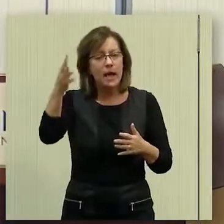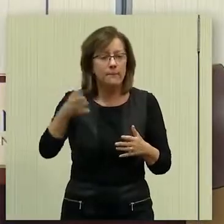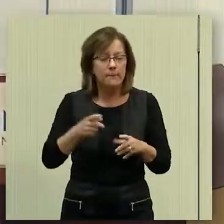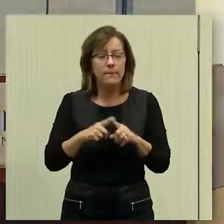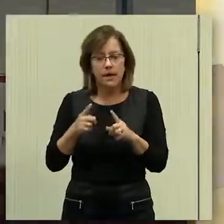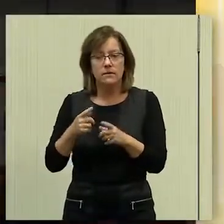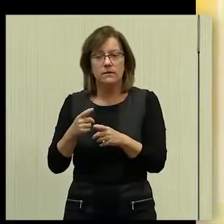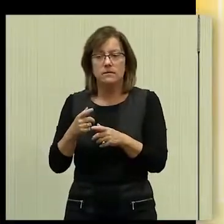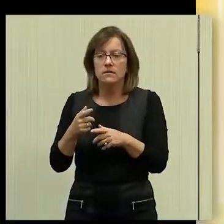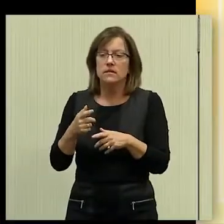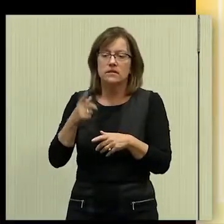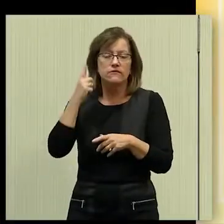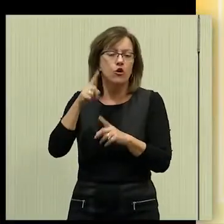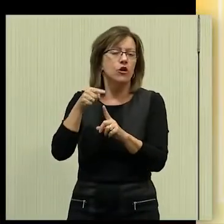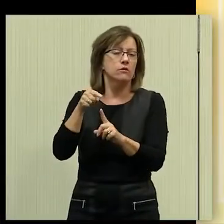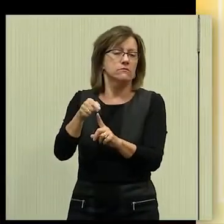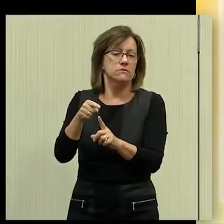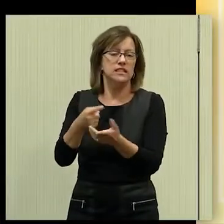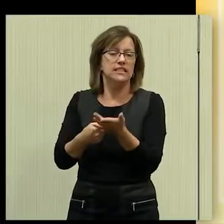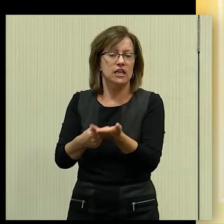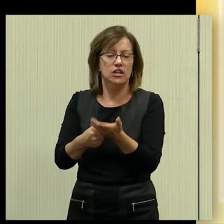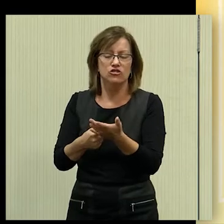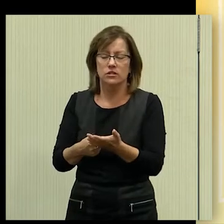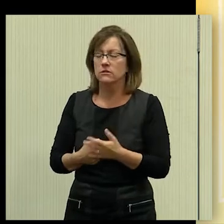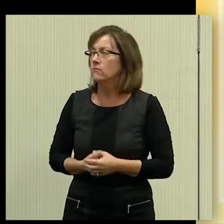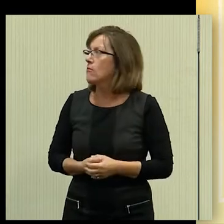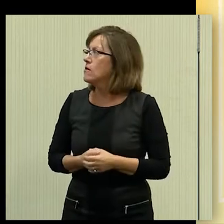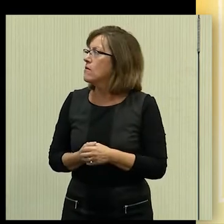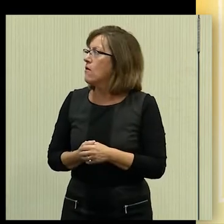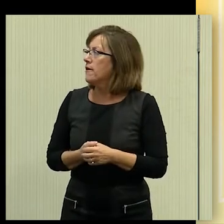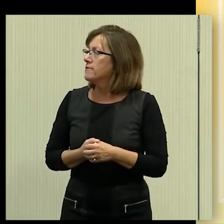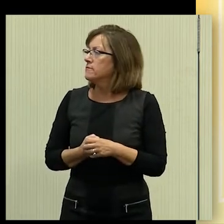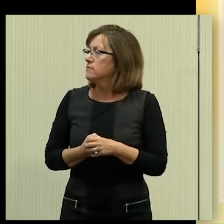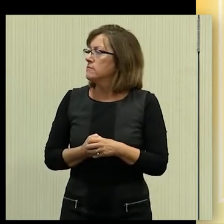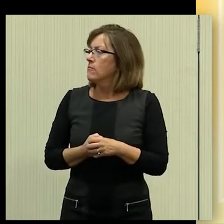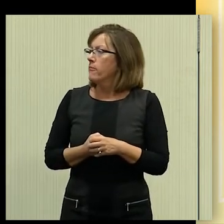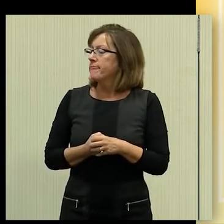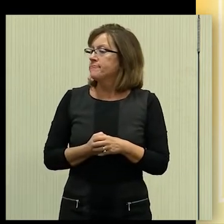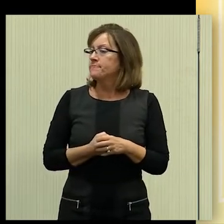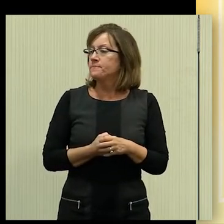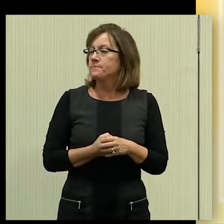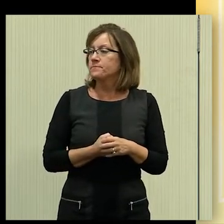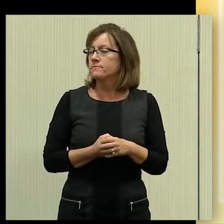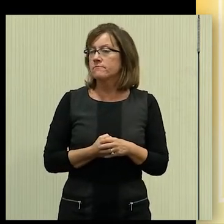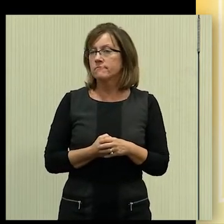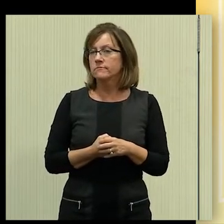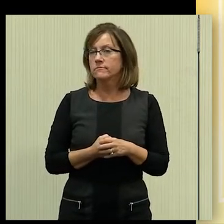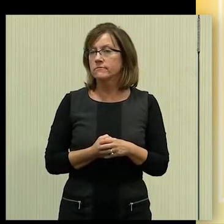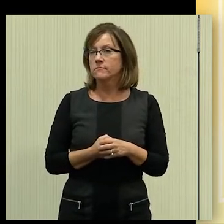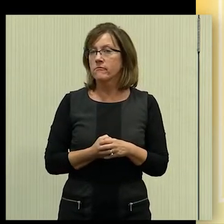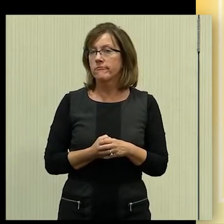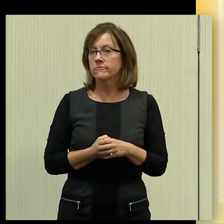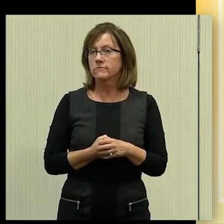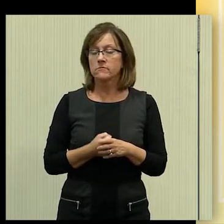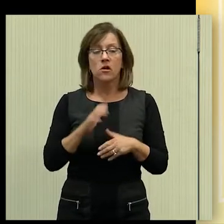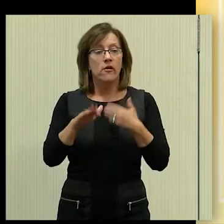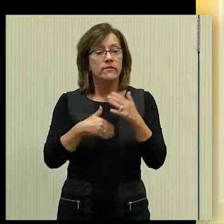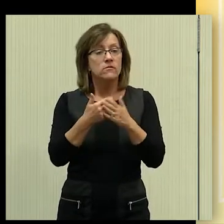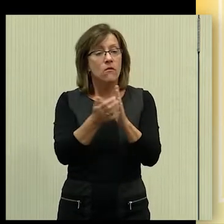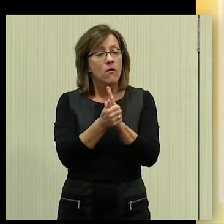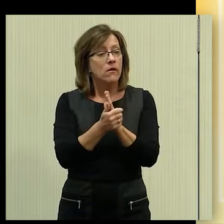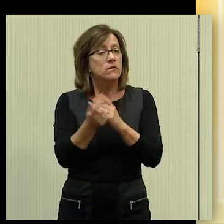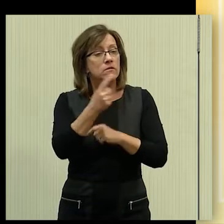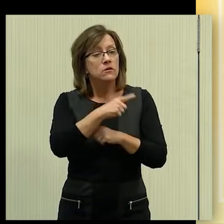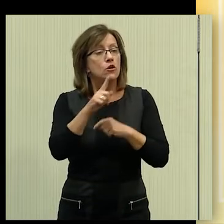those. Okay, so any of the skills we've talked about today, all of the skills, when children